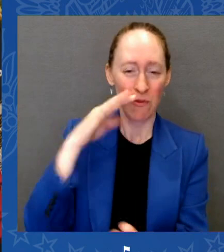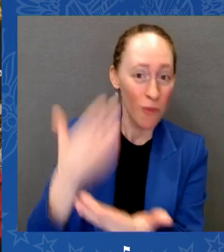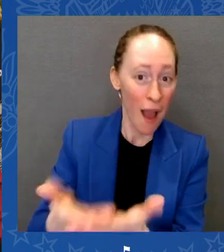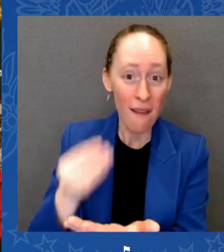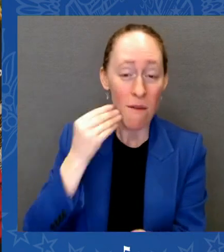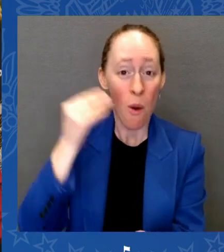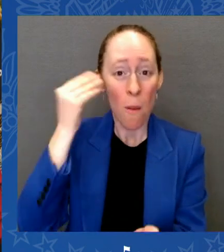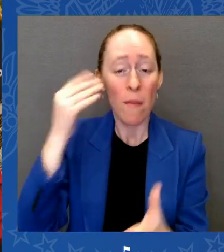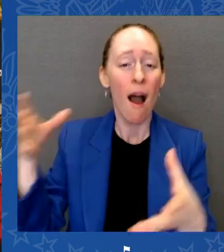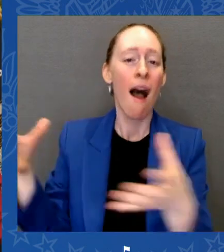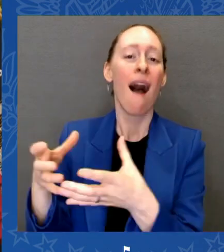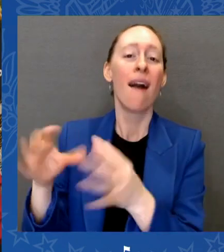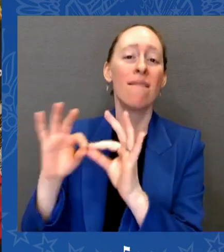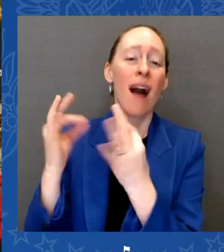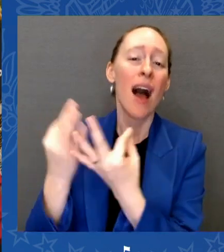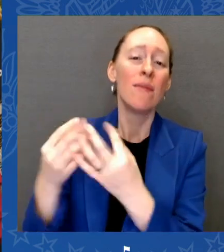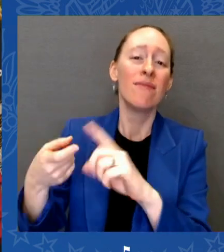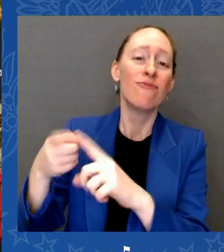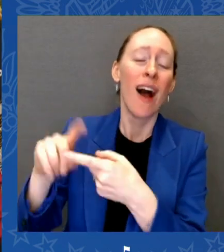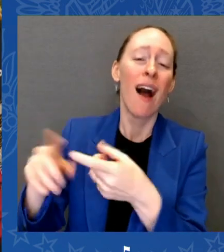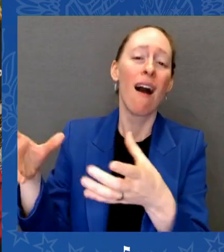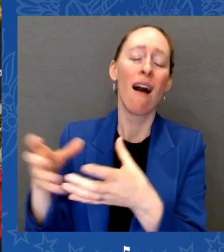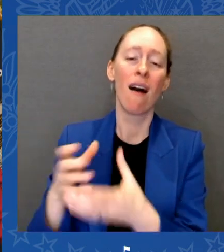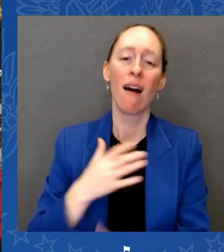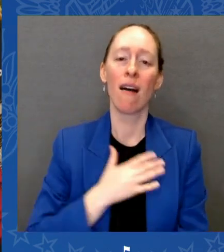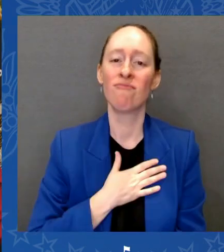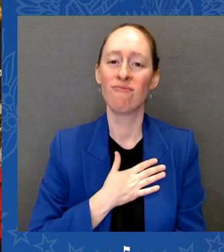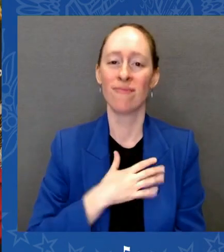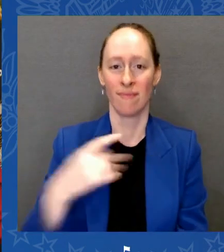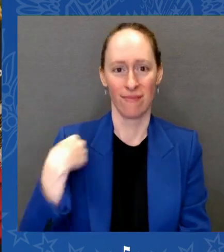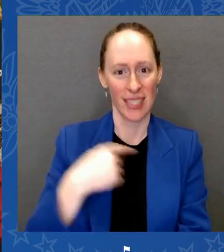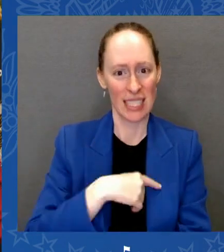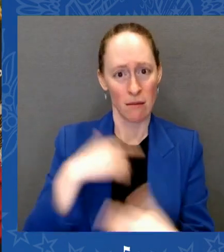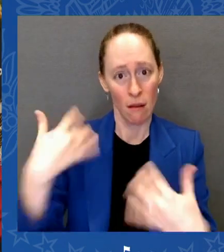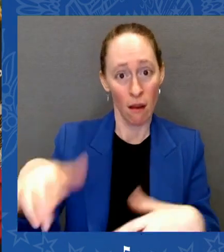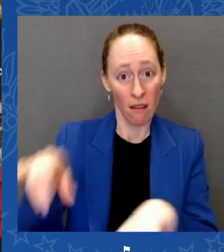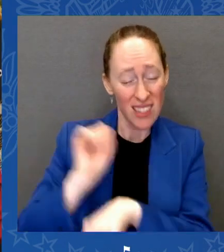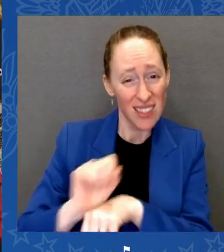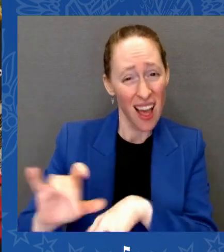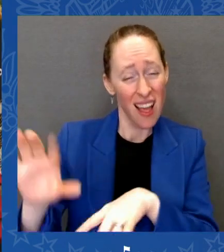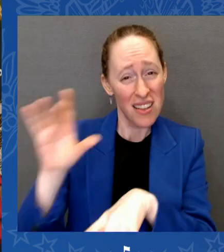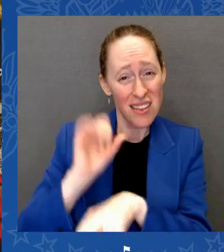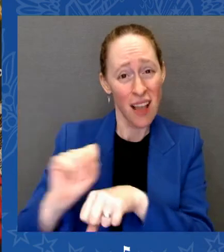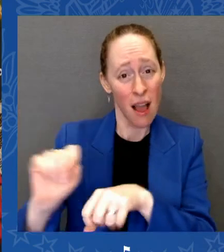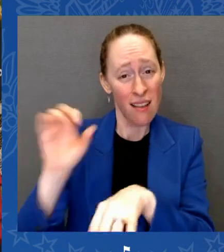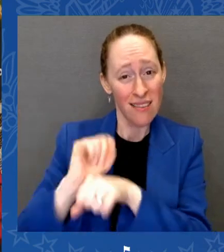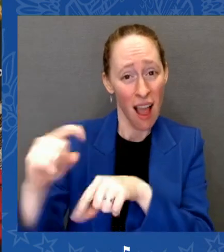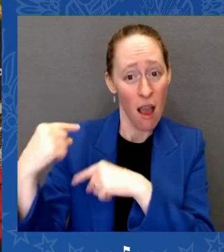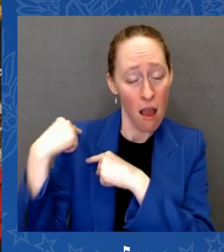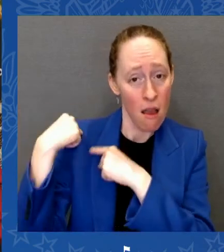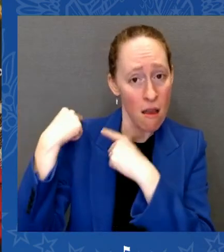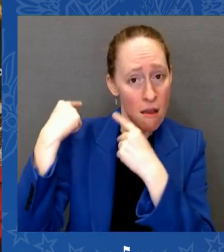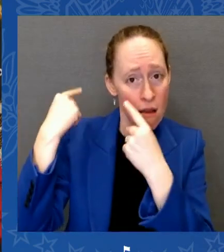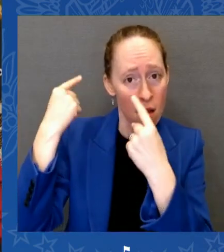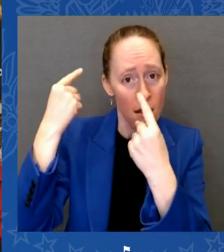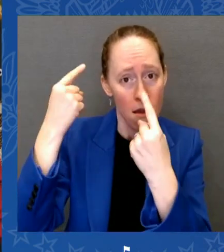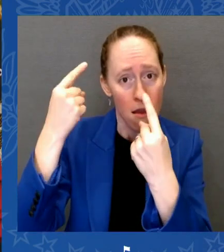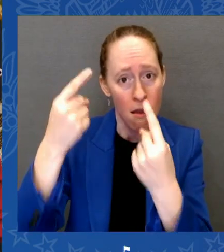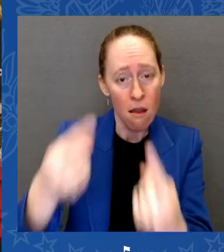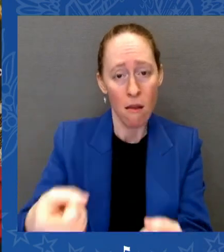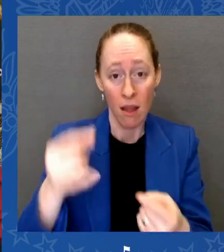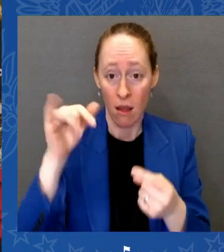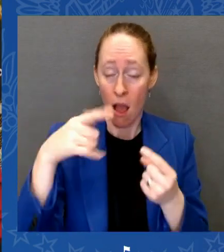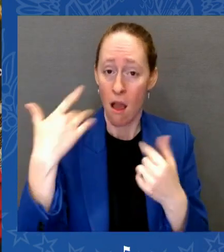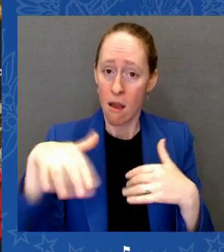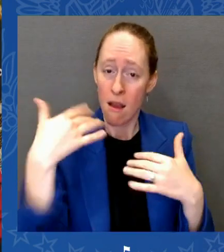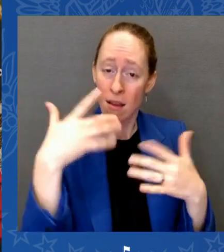never stopped pushing for her release. It took painstaking and intense negotiations, and I want to thank all the hardworking public servants